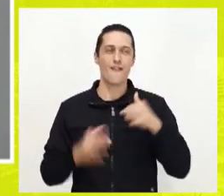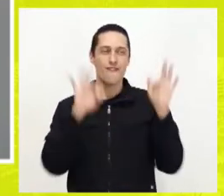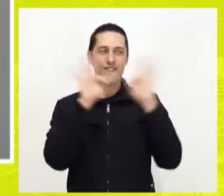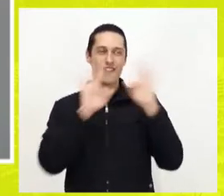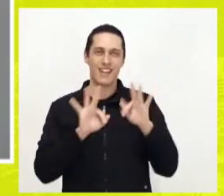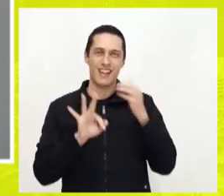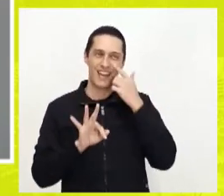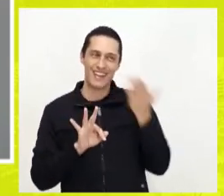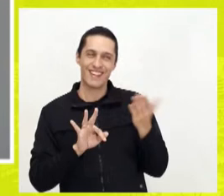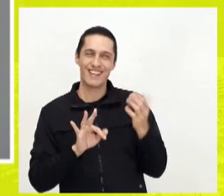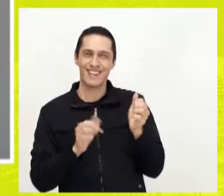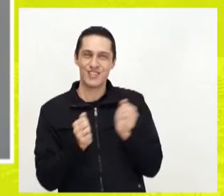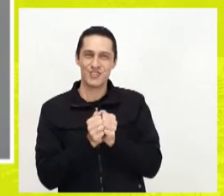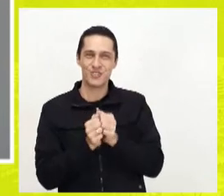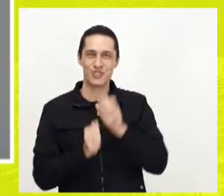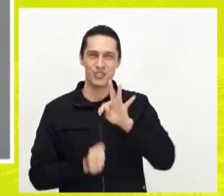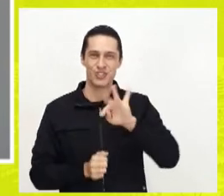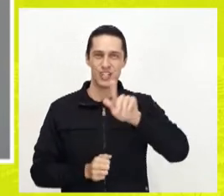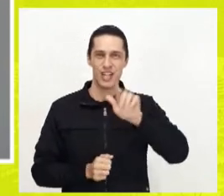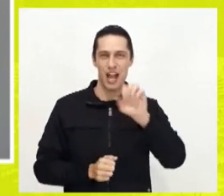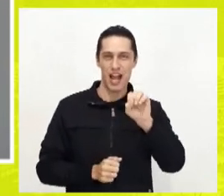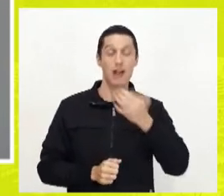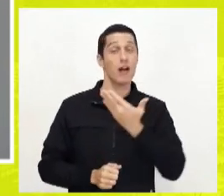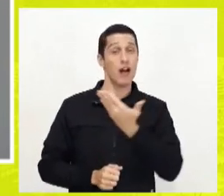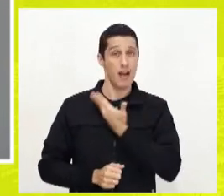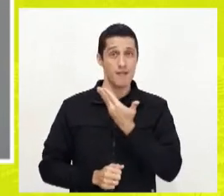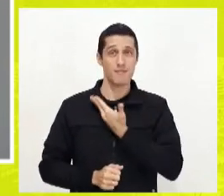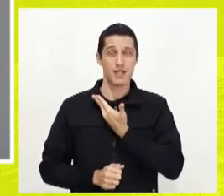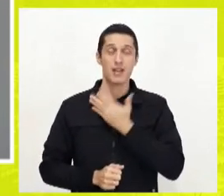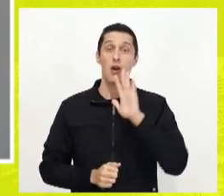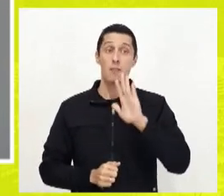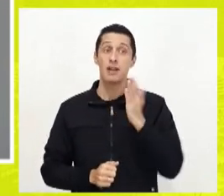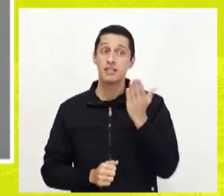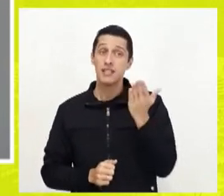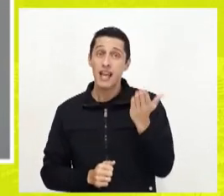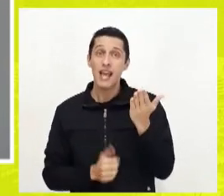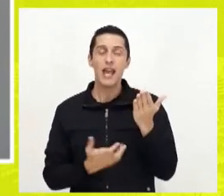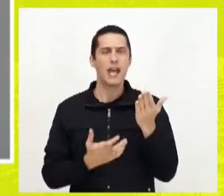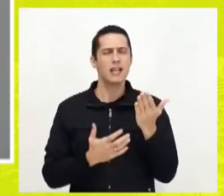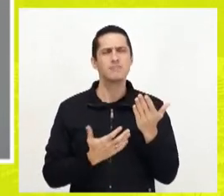happy to see chiago hondong here someone who